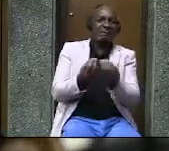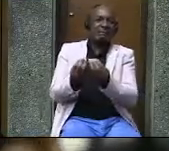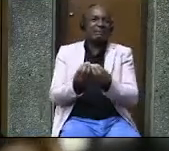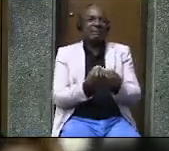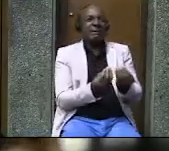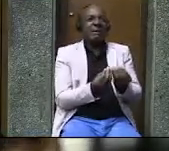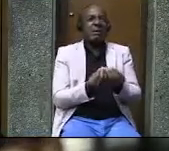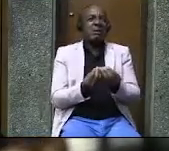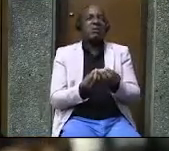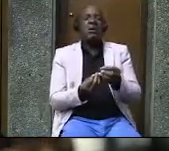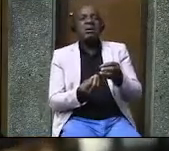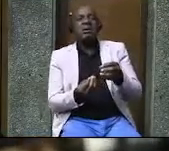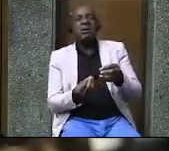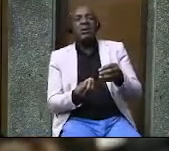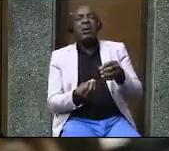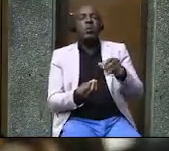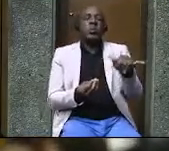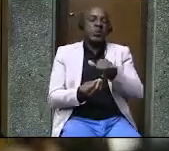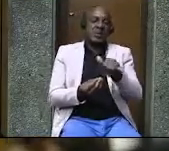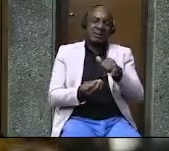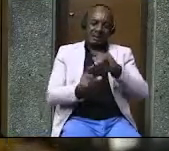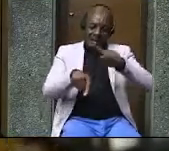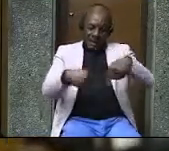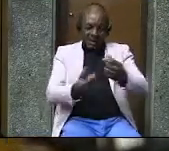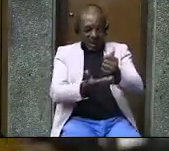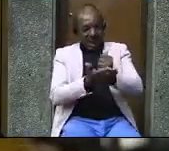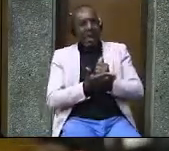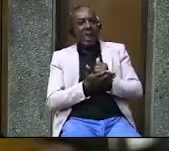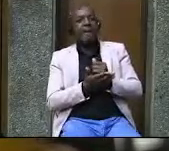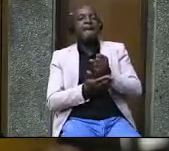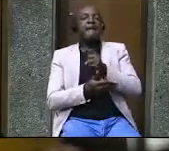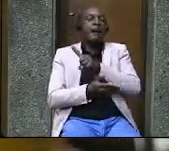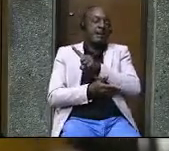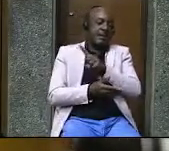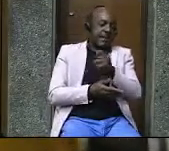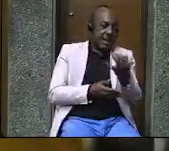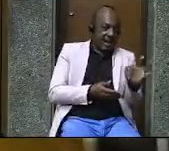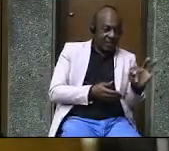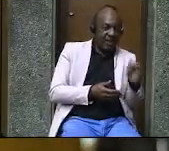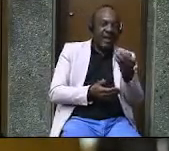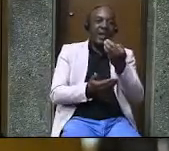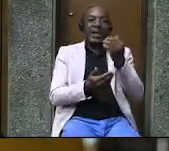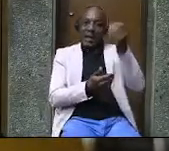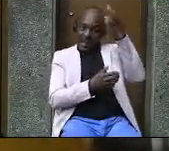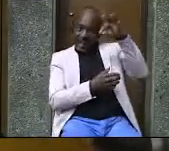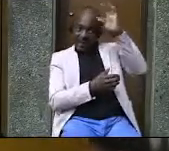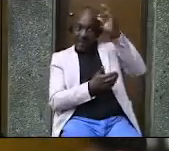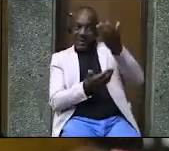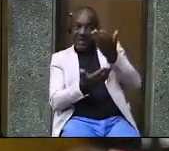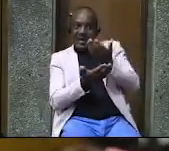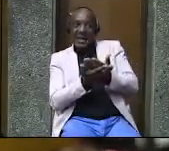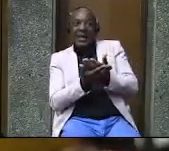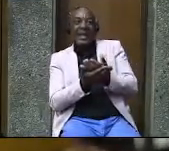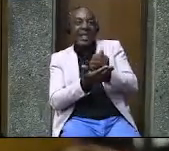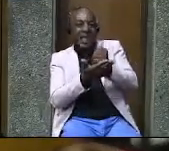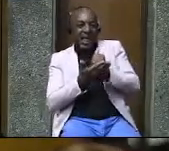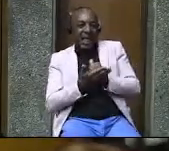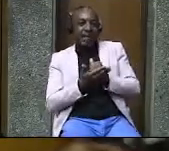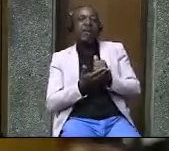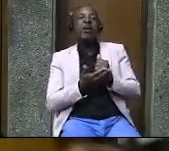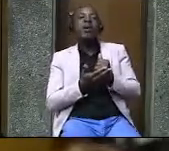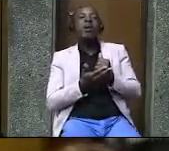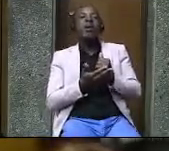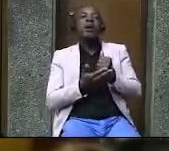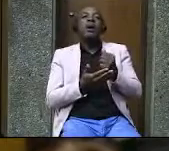banibani uyabona masingangena la singene sihambe siloku sihamba sizoqedela sidutshulwa ngoba siya